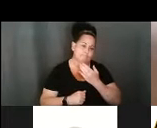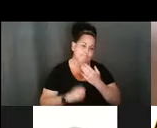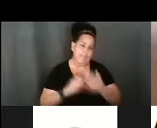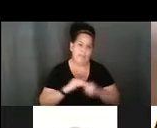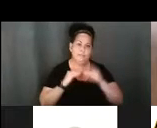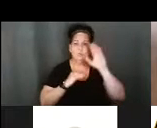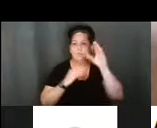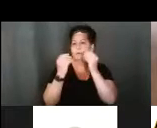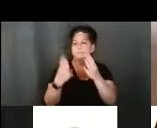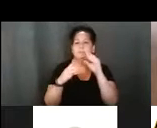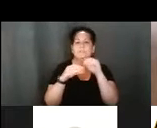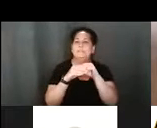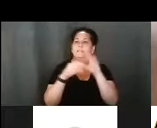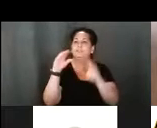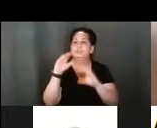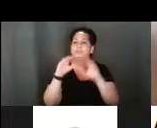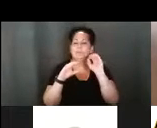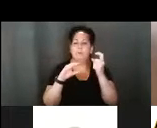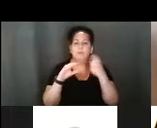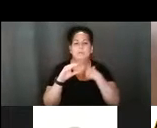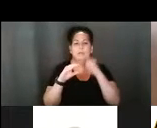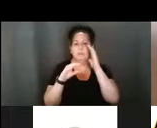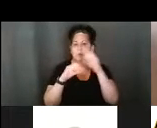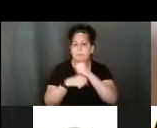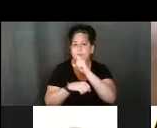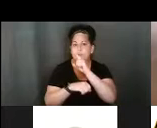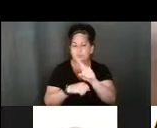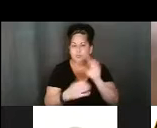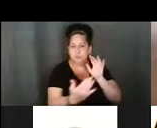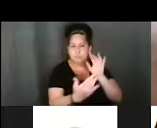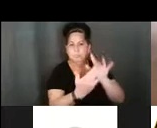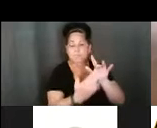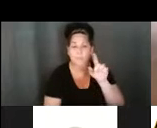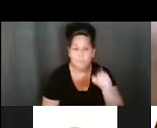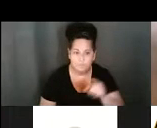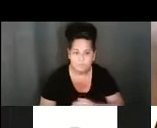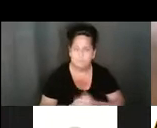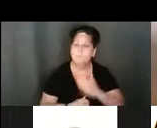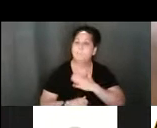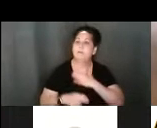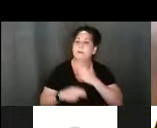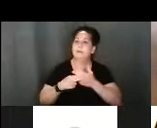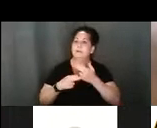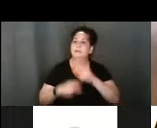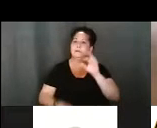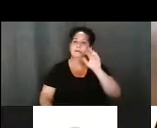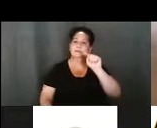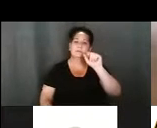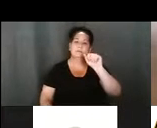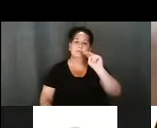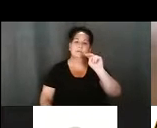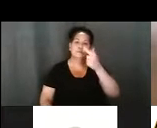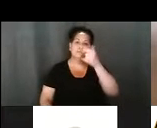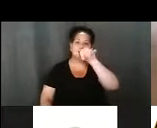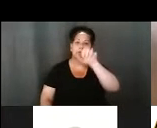information in the chat box and I will be sure to reach out to you. My name is Angie Franks, and in just a moment,